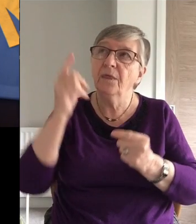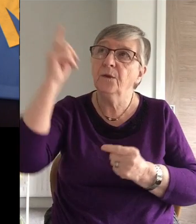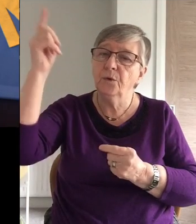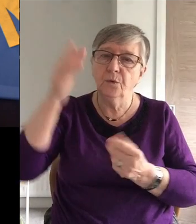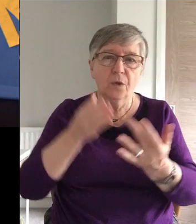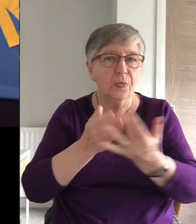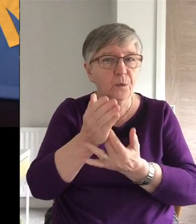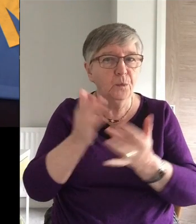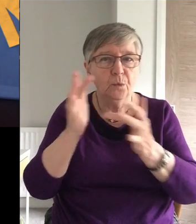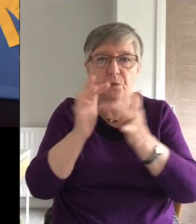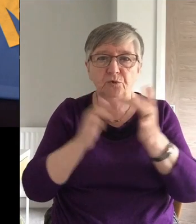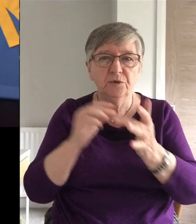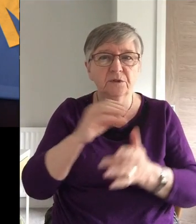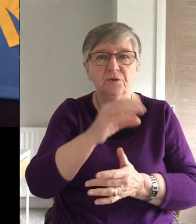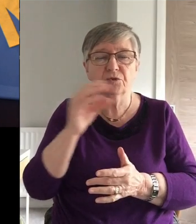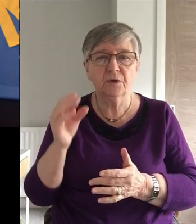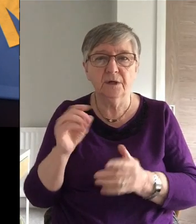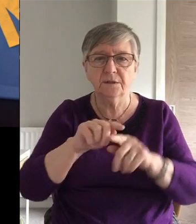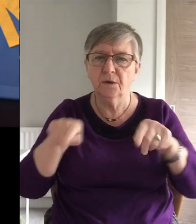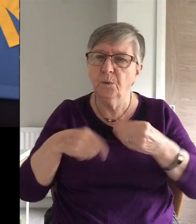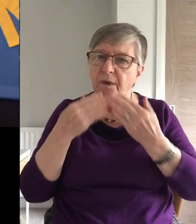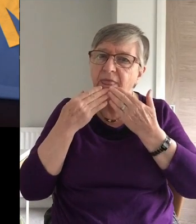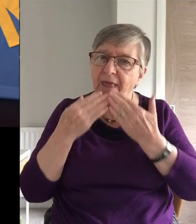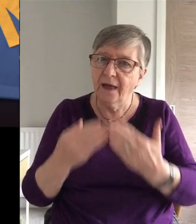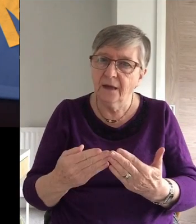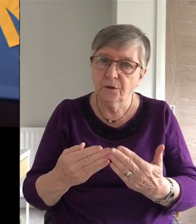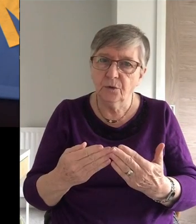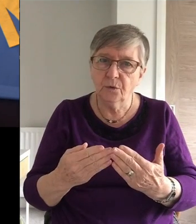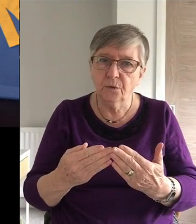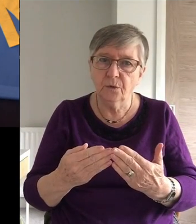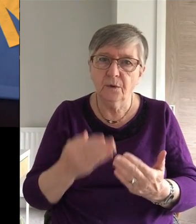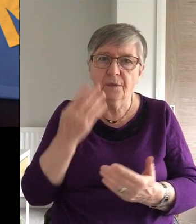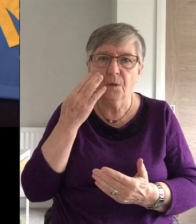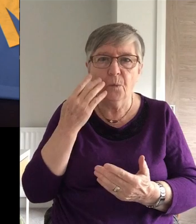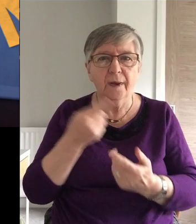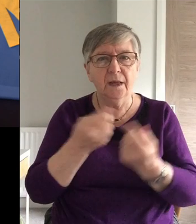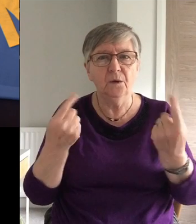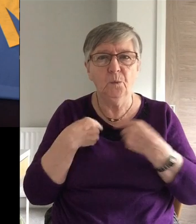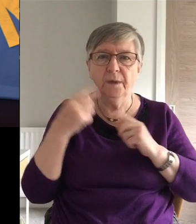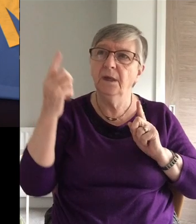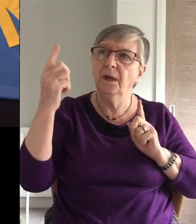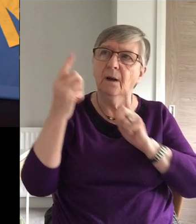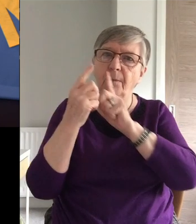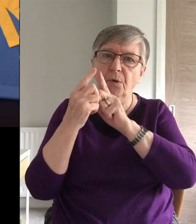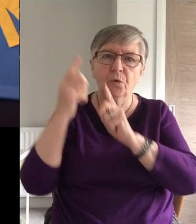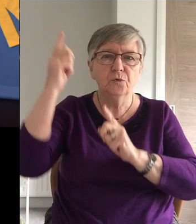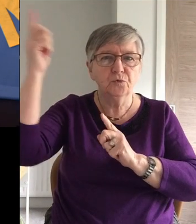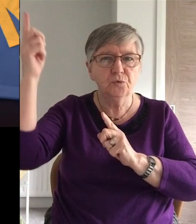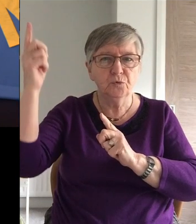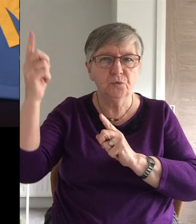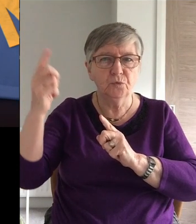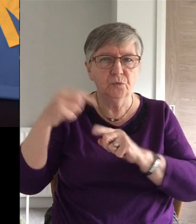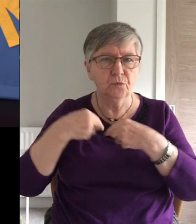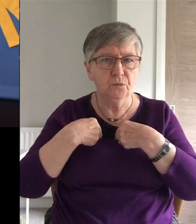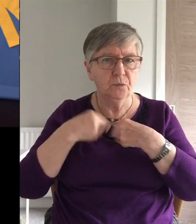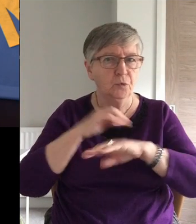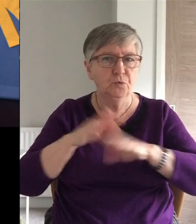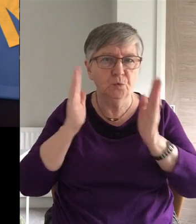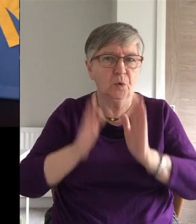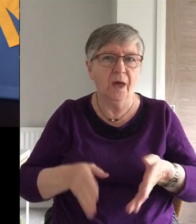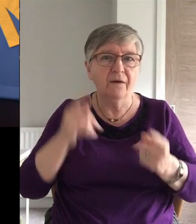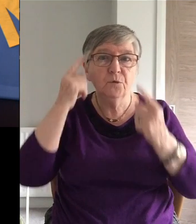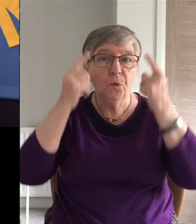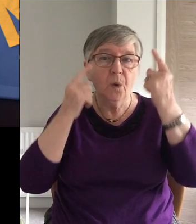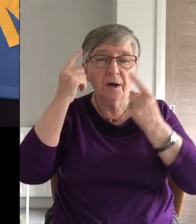Christ. We thank you that as we approach you, we do not have to